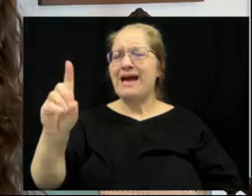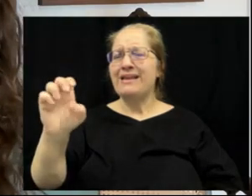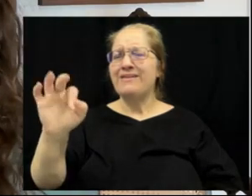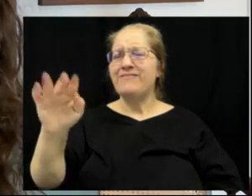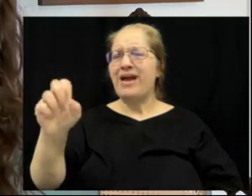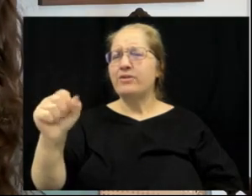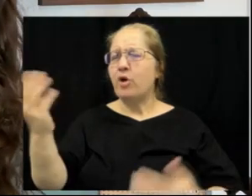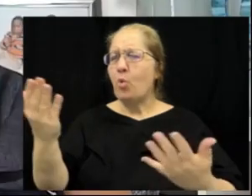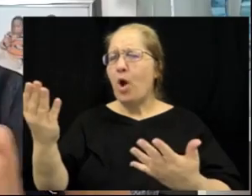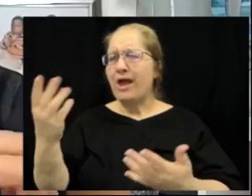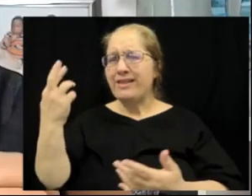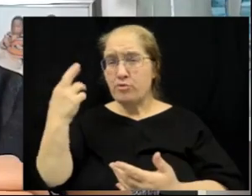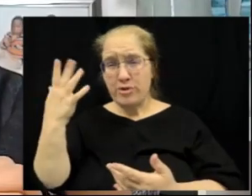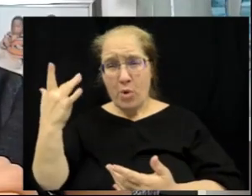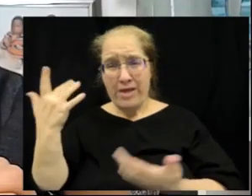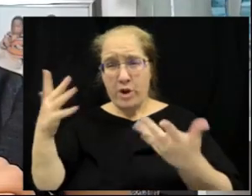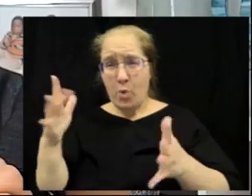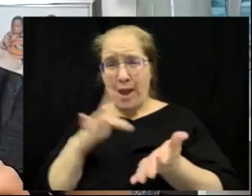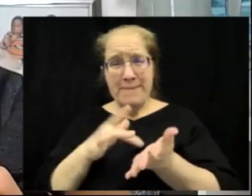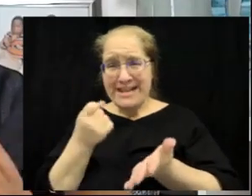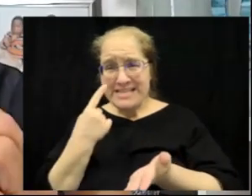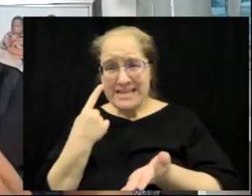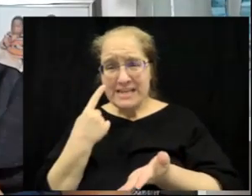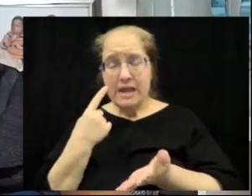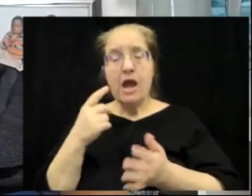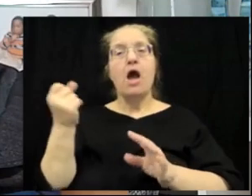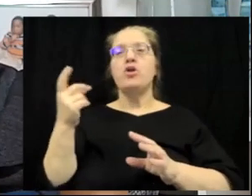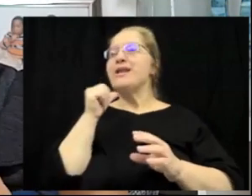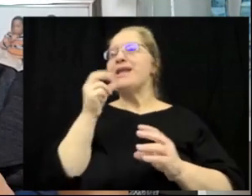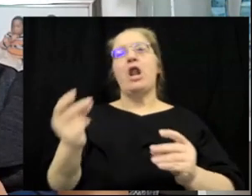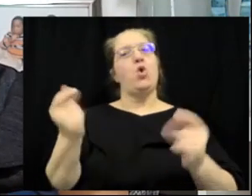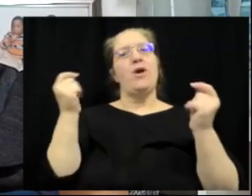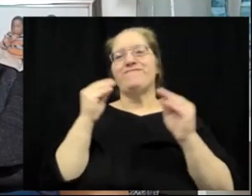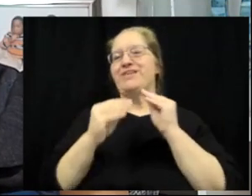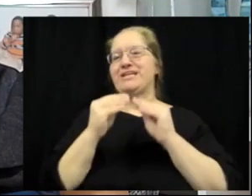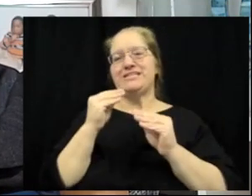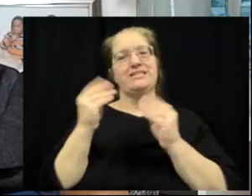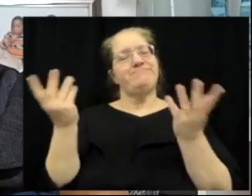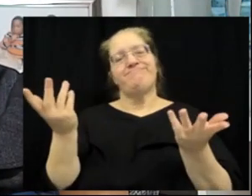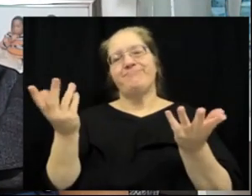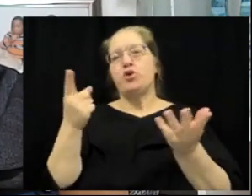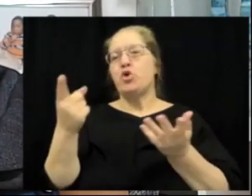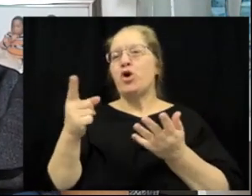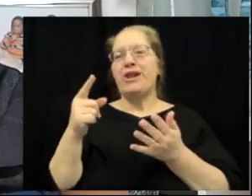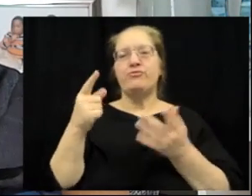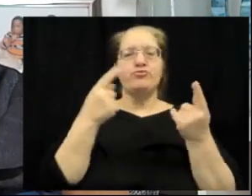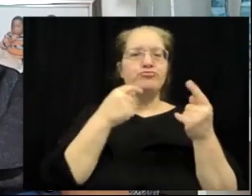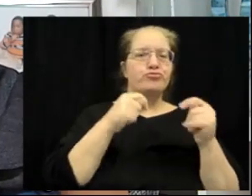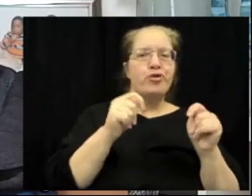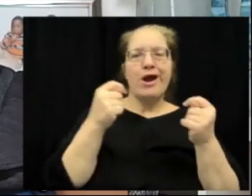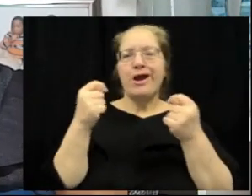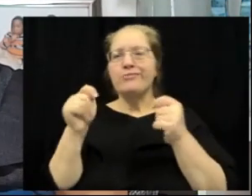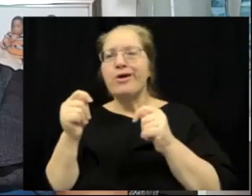really, again, no quick fix, because this is experimental. You're going to have to figure out